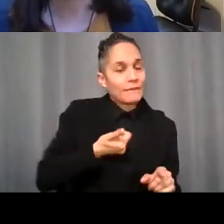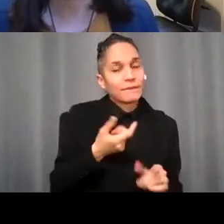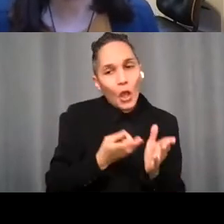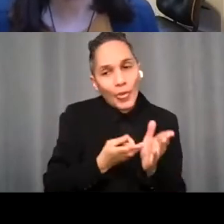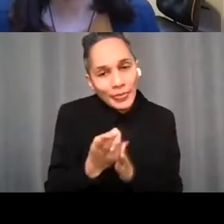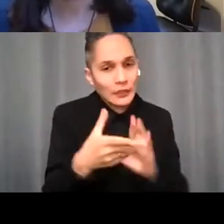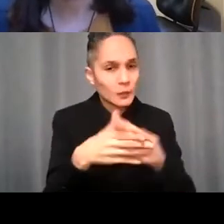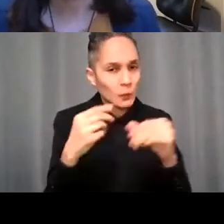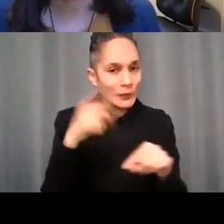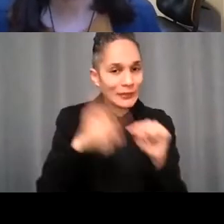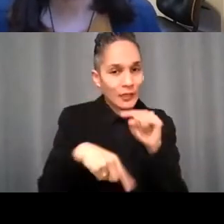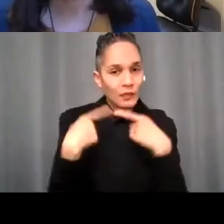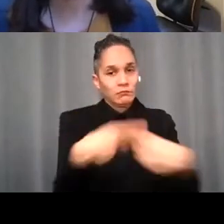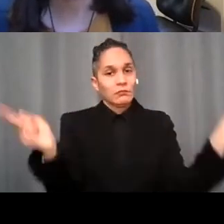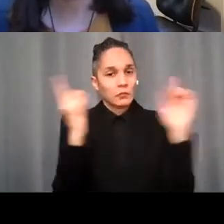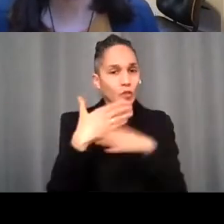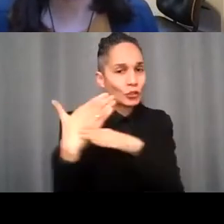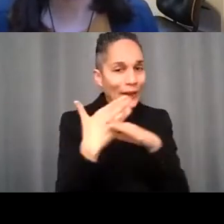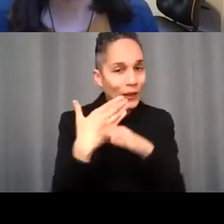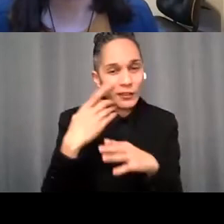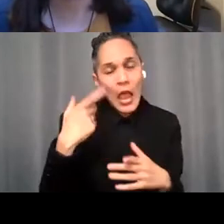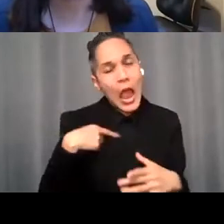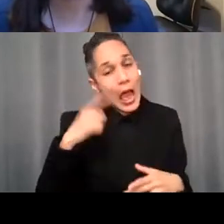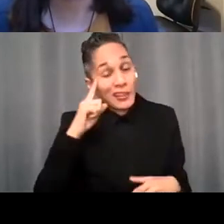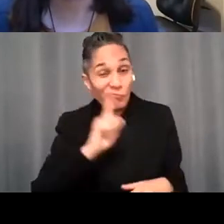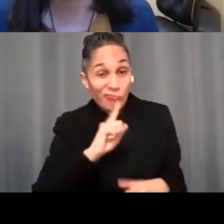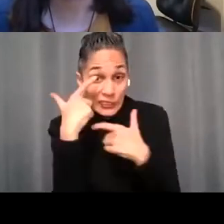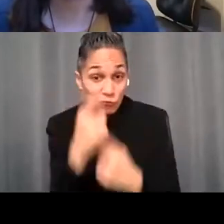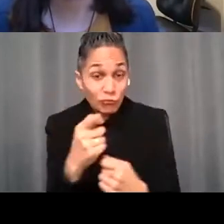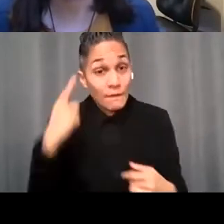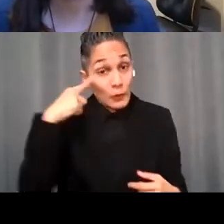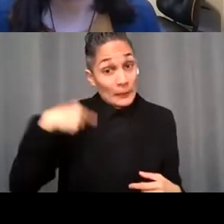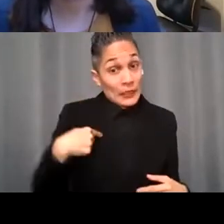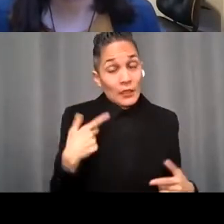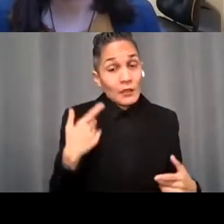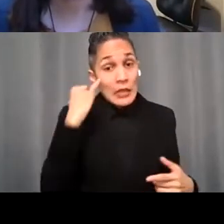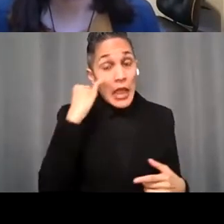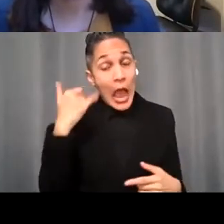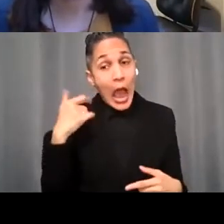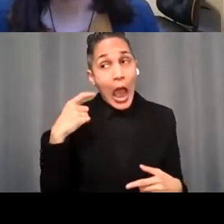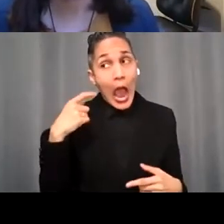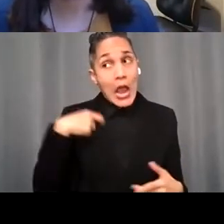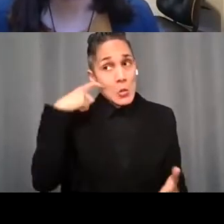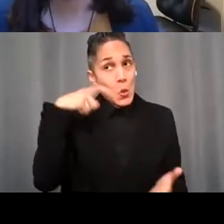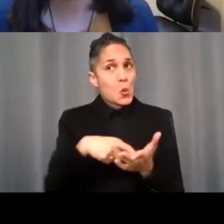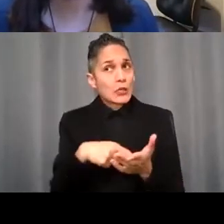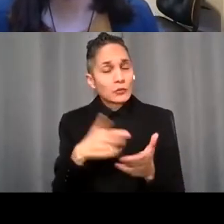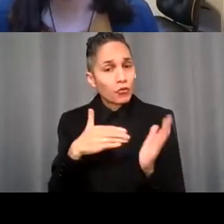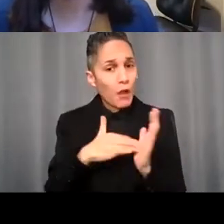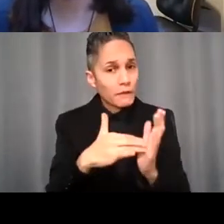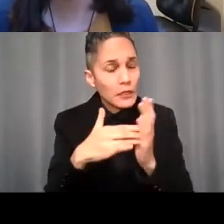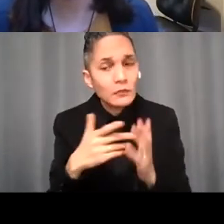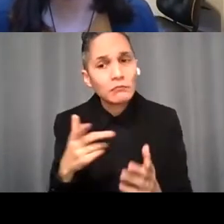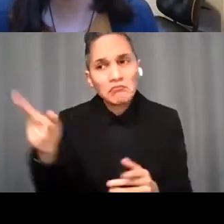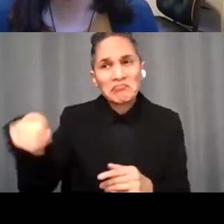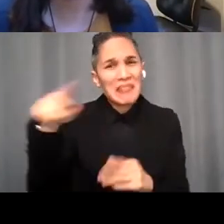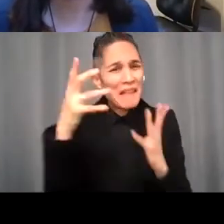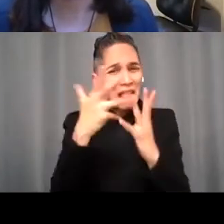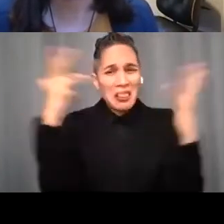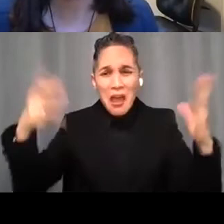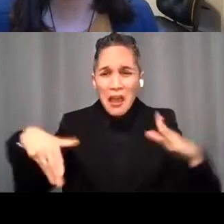that is really important, because I find, and I'll be the one to say it, you know, I find a lot of times that there's a lot of talent out